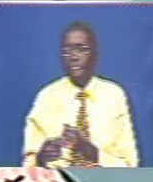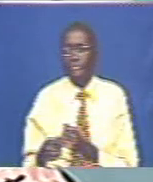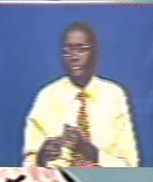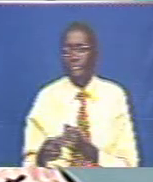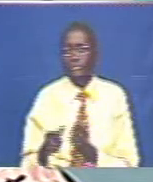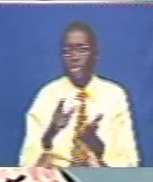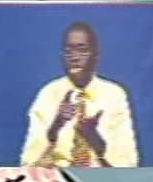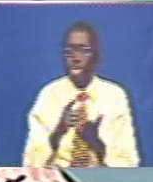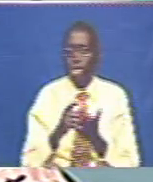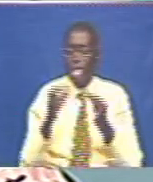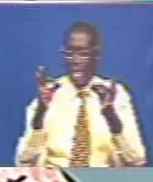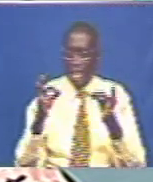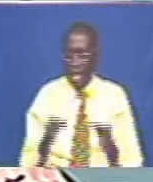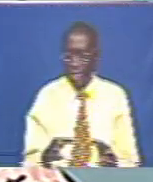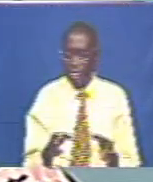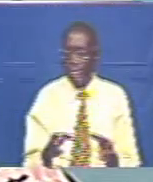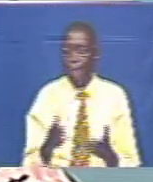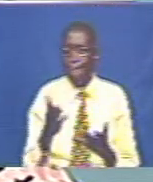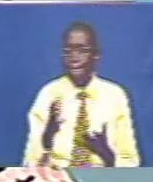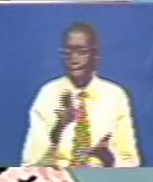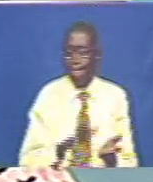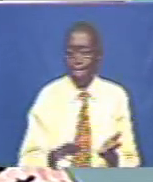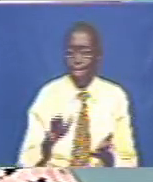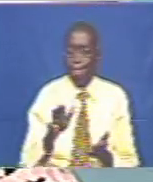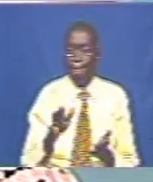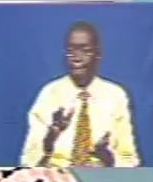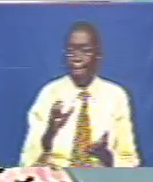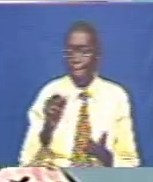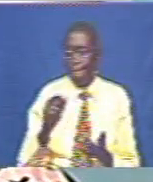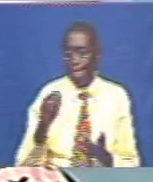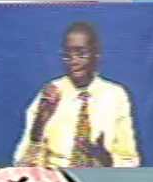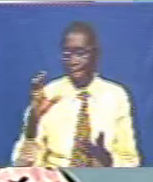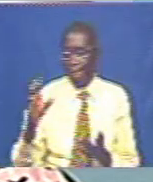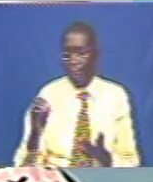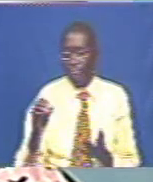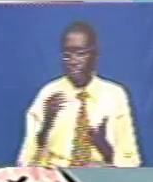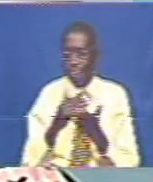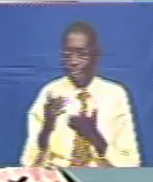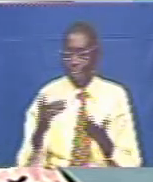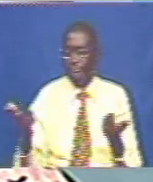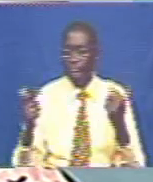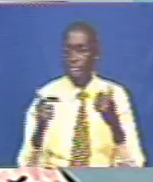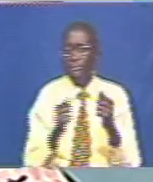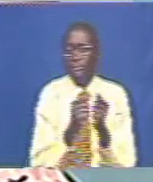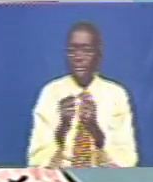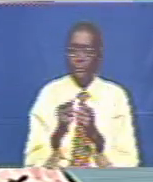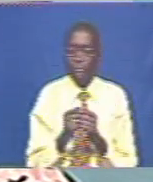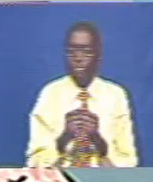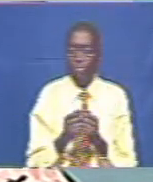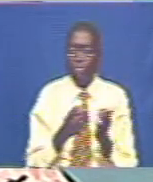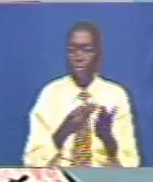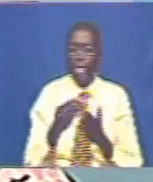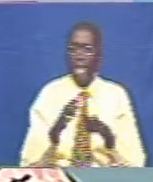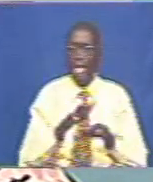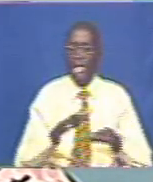Mm. And therefore, in this area, the cooperatives will come together, they'll buy rent, subdivide,